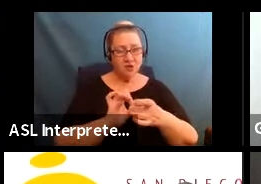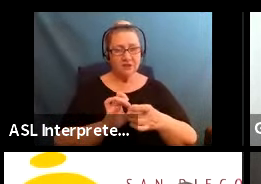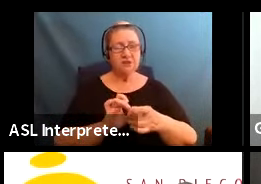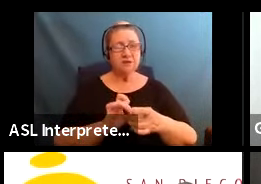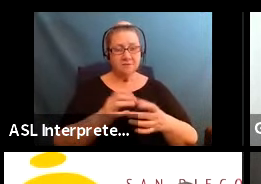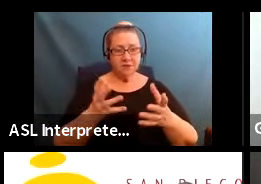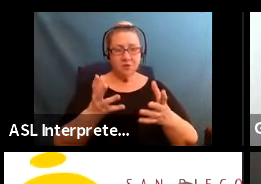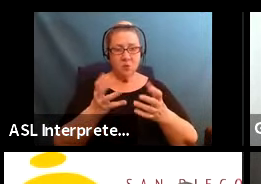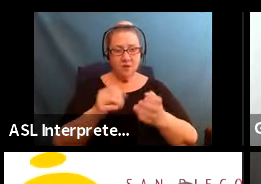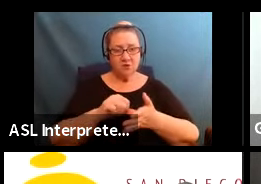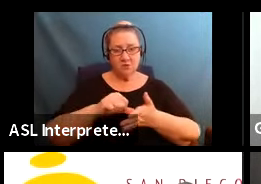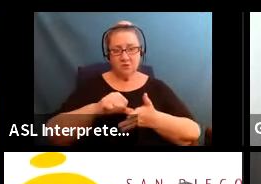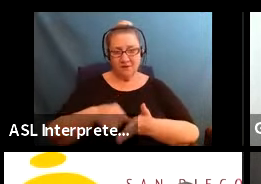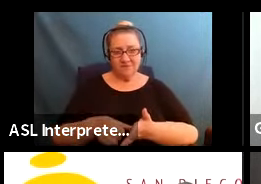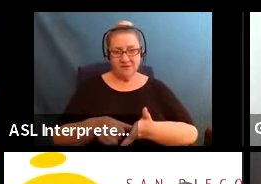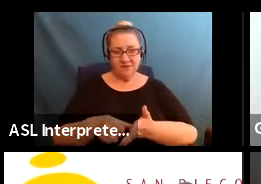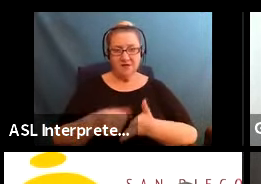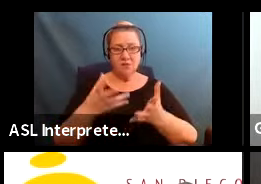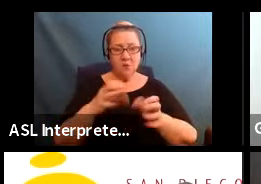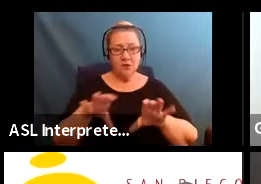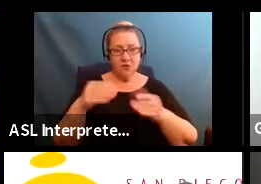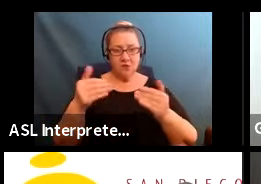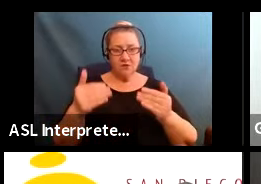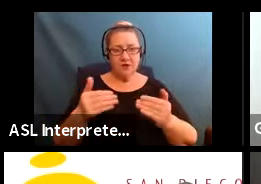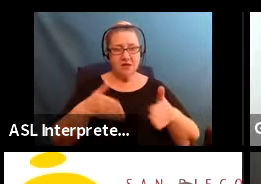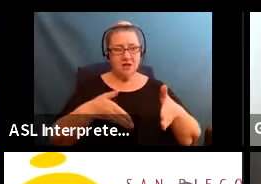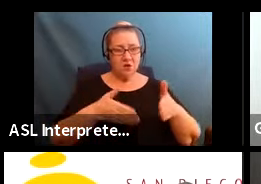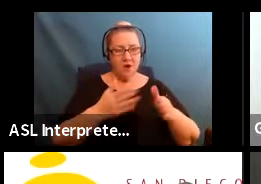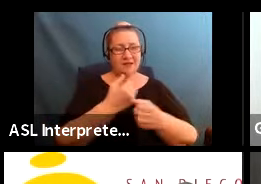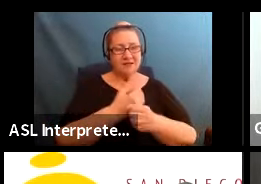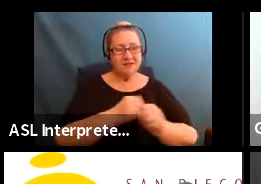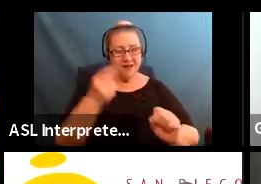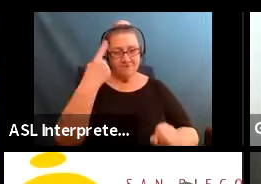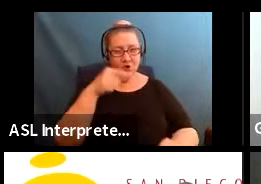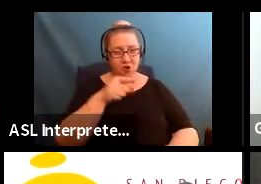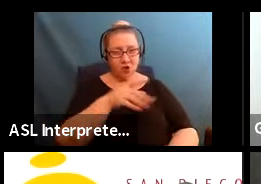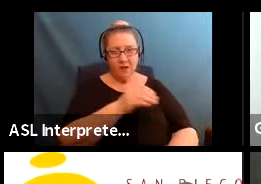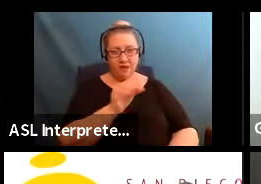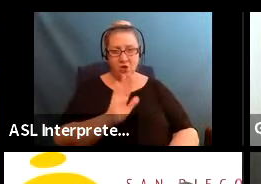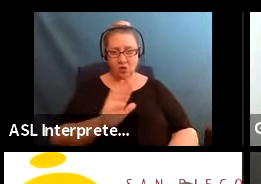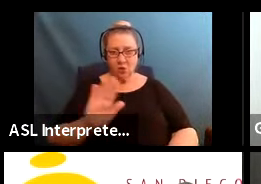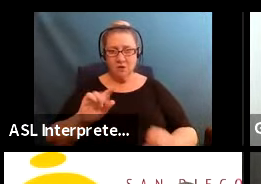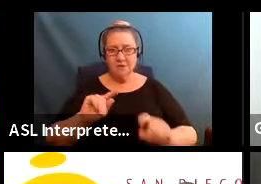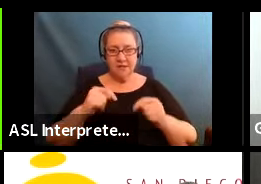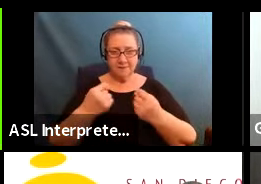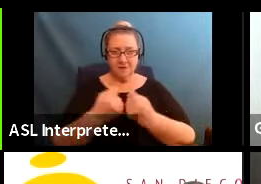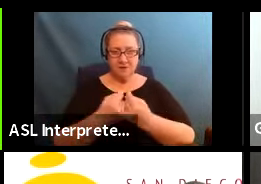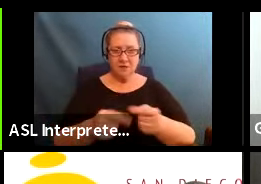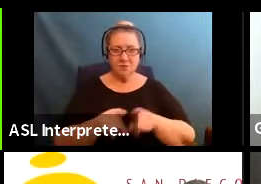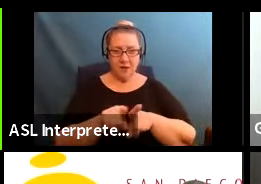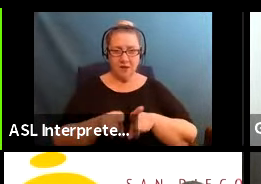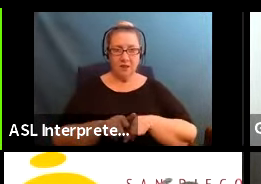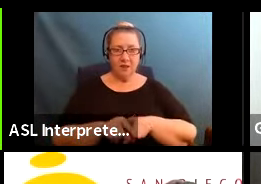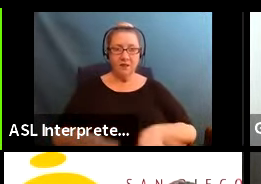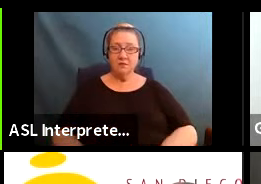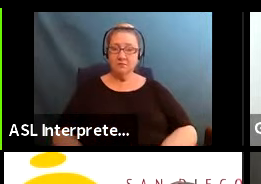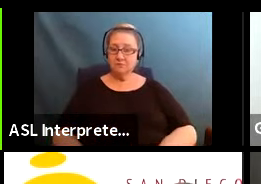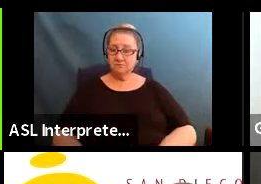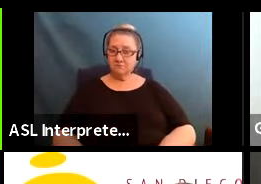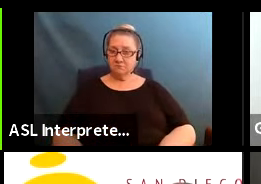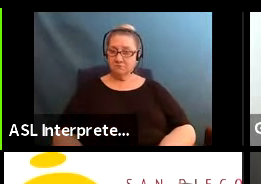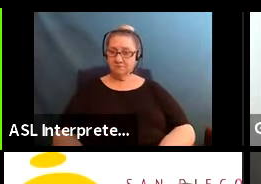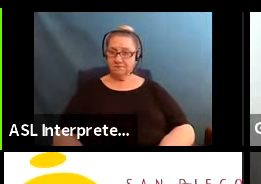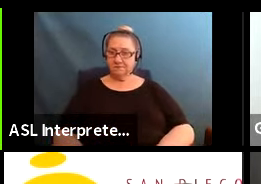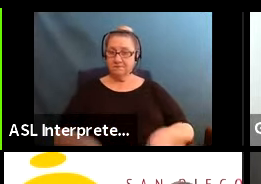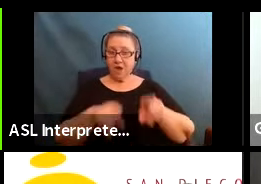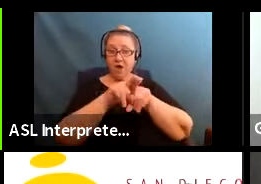want to reinforce that we want to do this in a way that is safe for you and your teams as well. Yeah, and I should add that we also